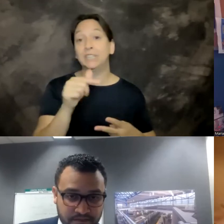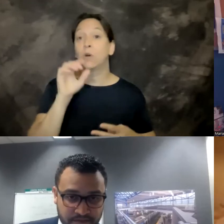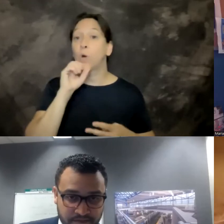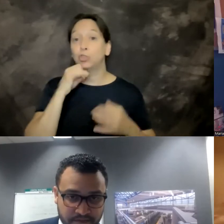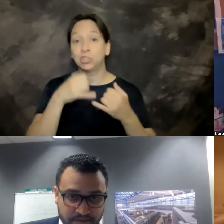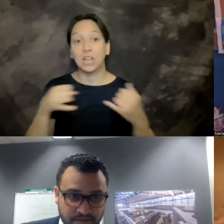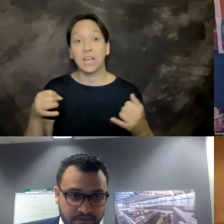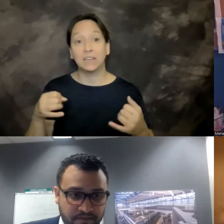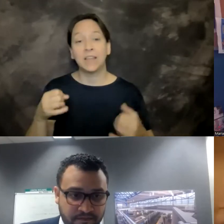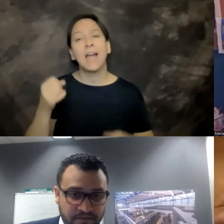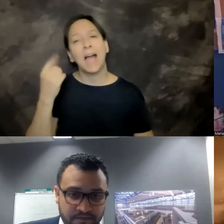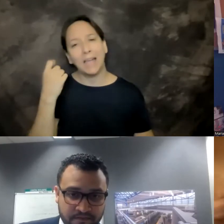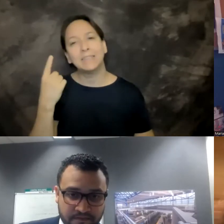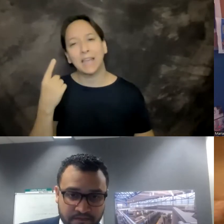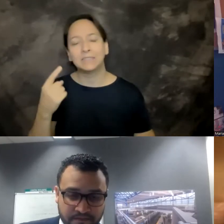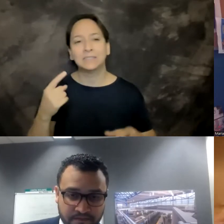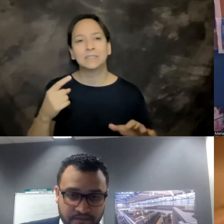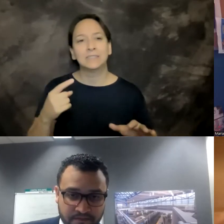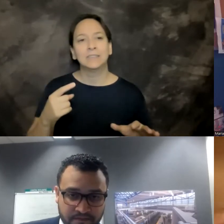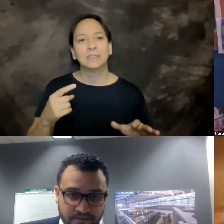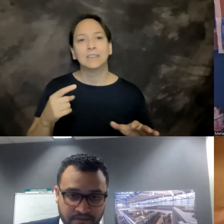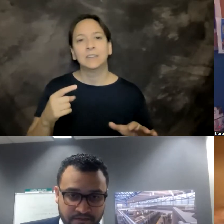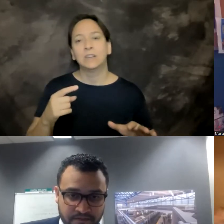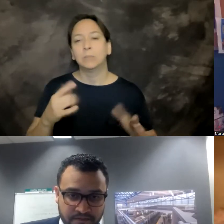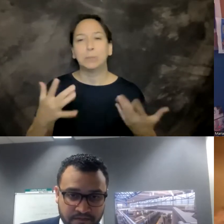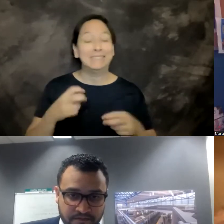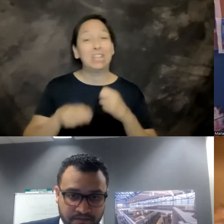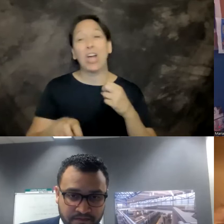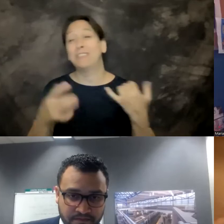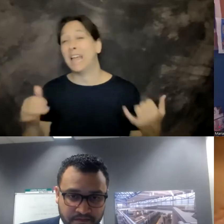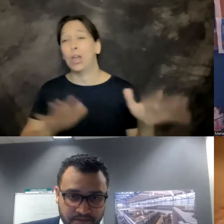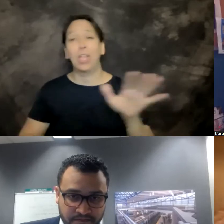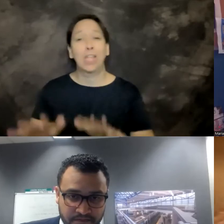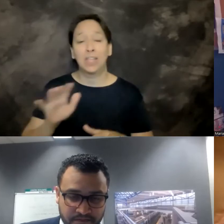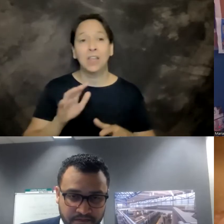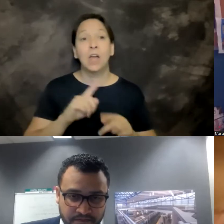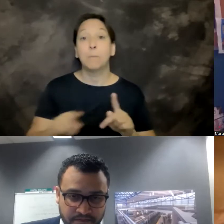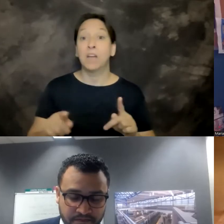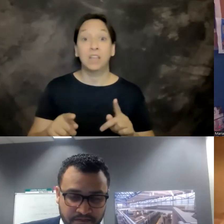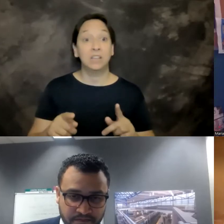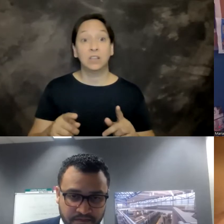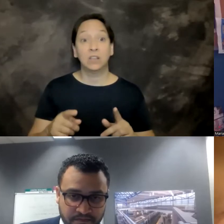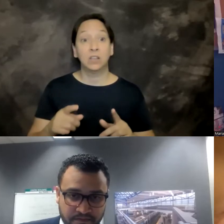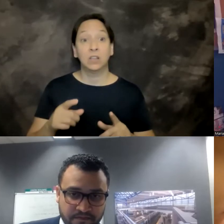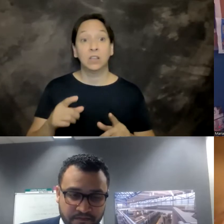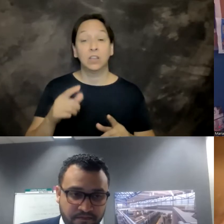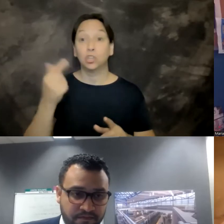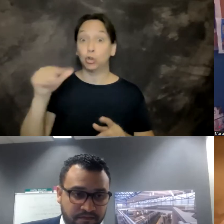ripping off the bandage. We'll get through a month on the Orange Line, but to stick back closing the green